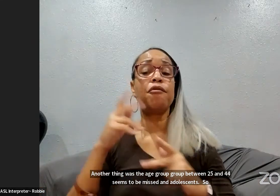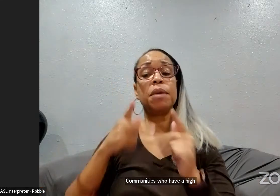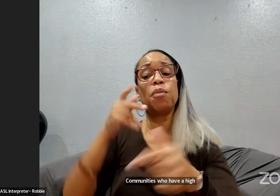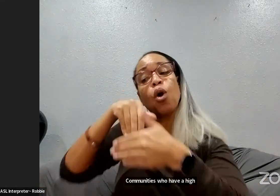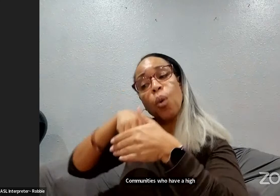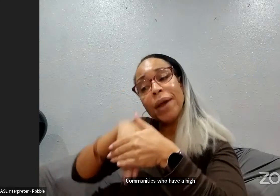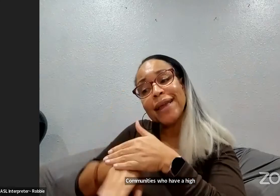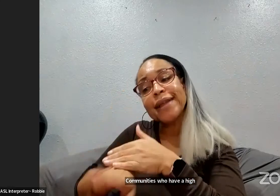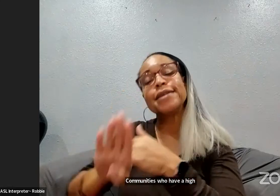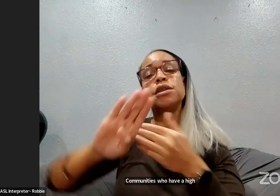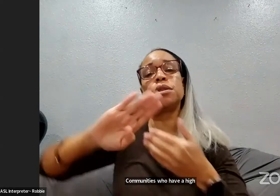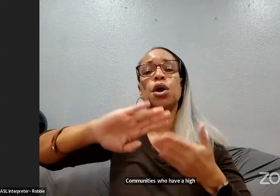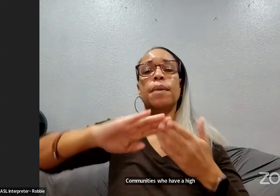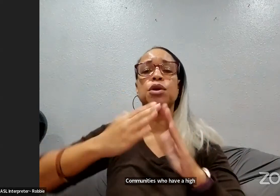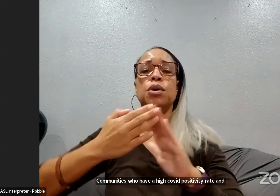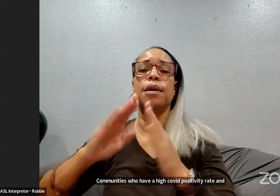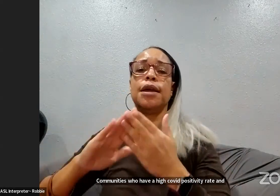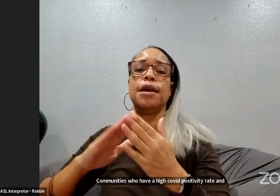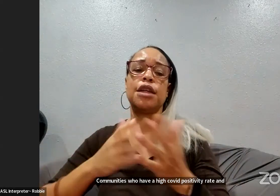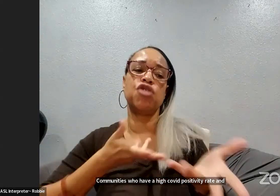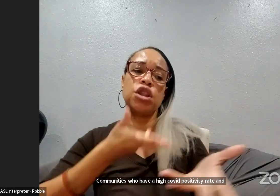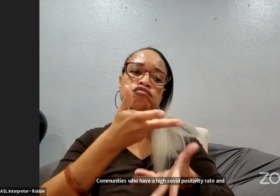communities and talk to folks,